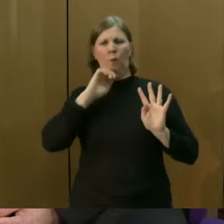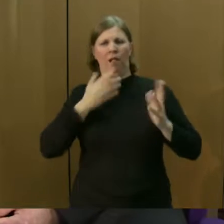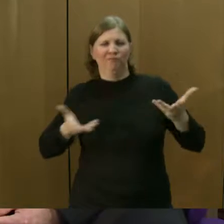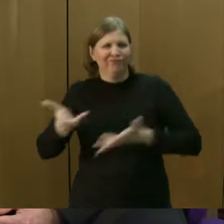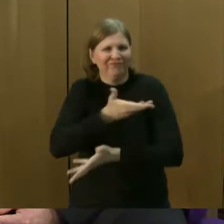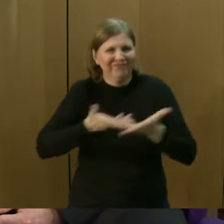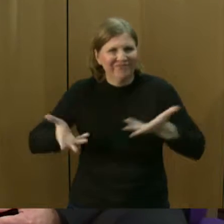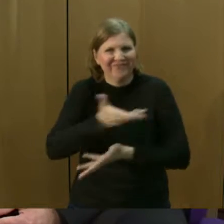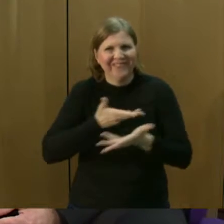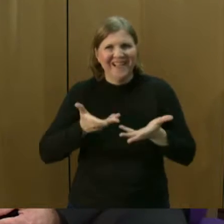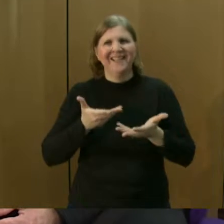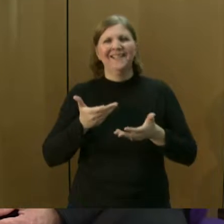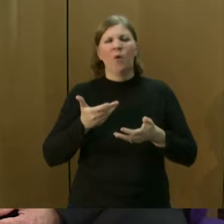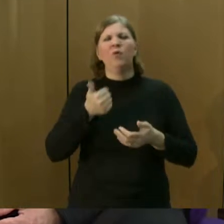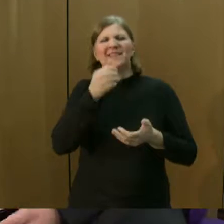60 minutes.